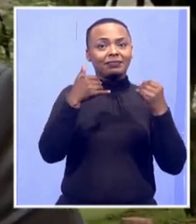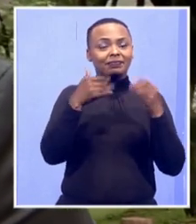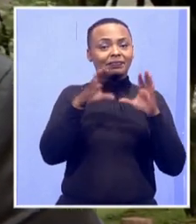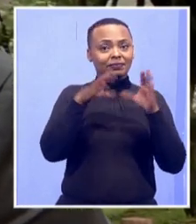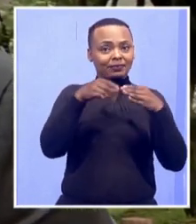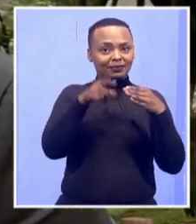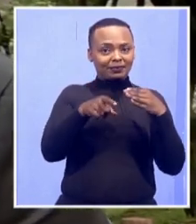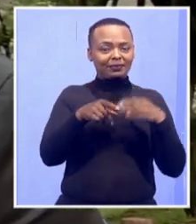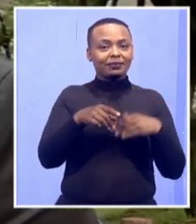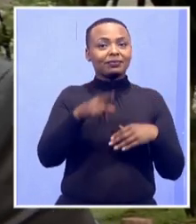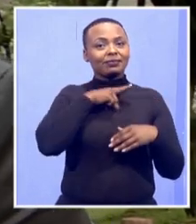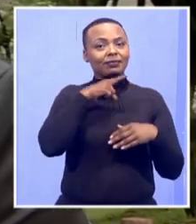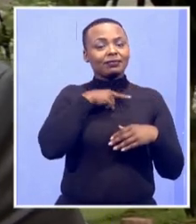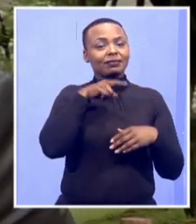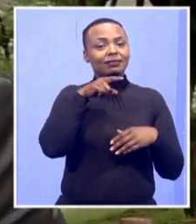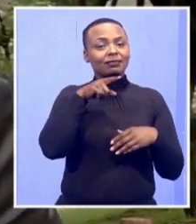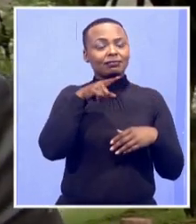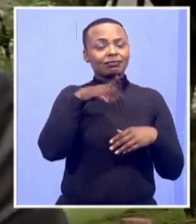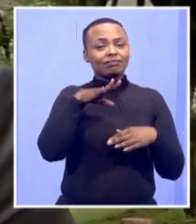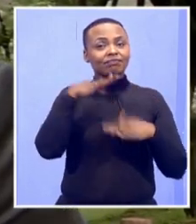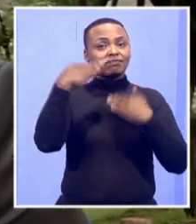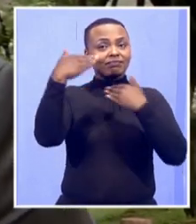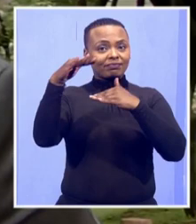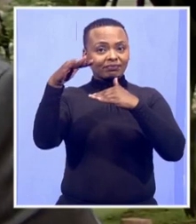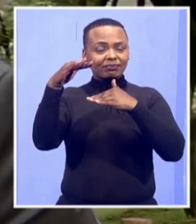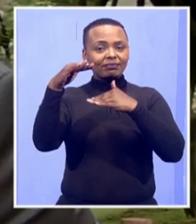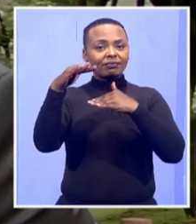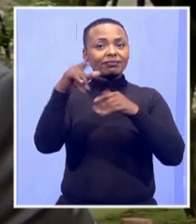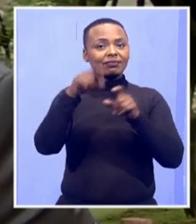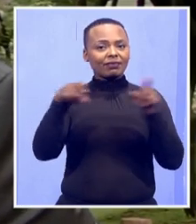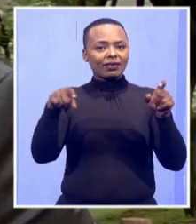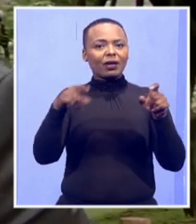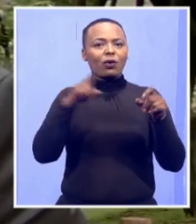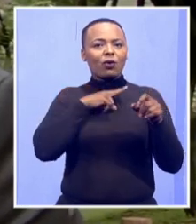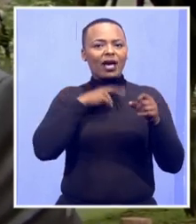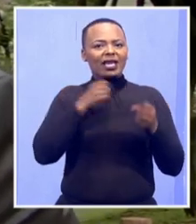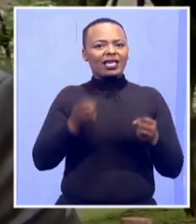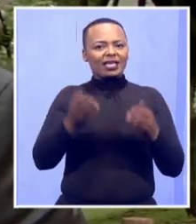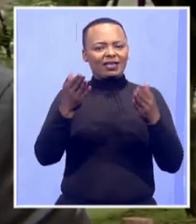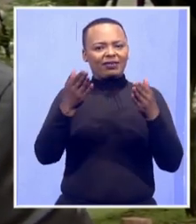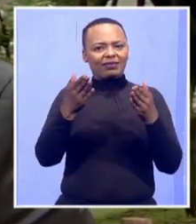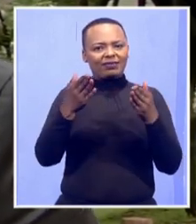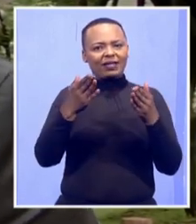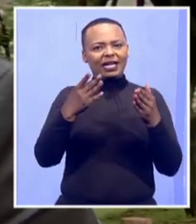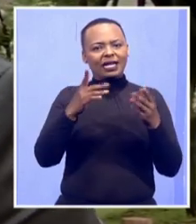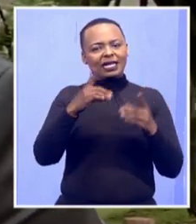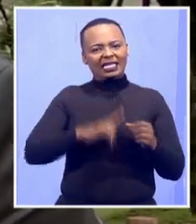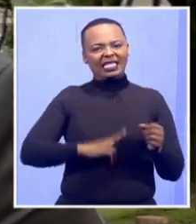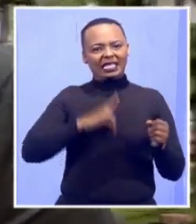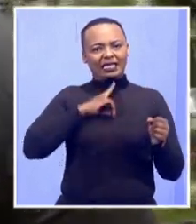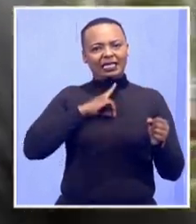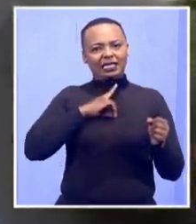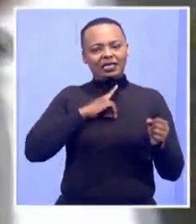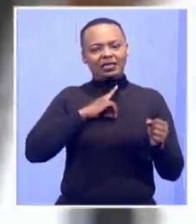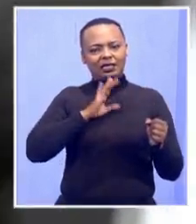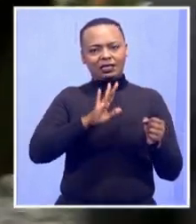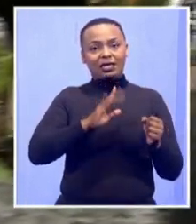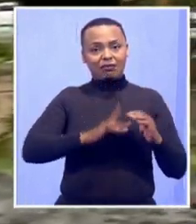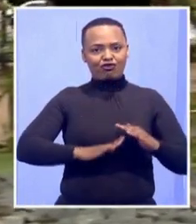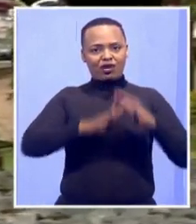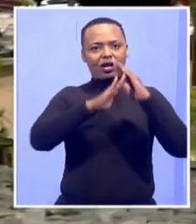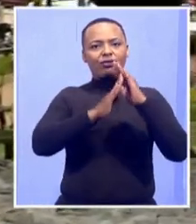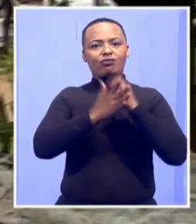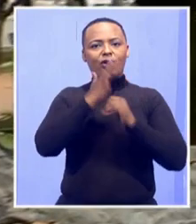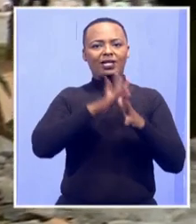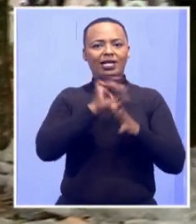program of our people being given the dignity they deserve comes out at tops. Thank you very much, Mr. Mpia. Here you